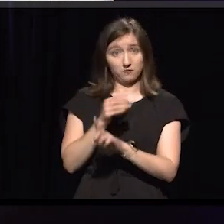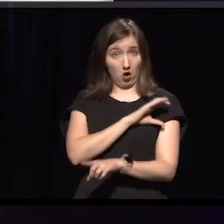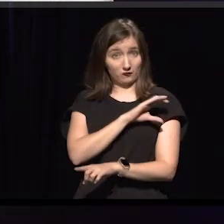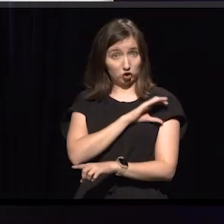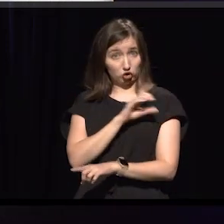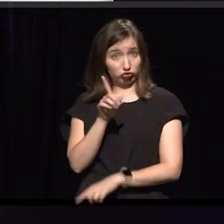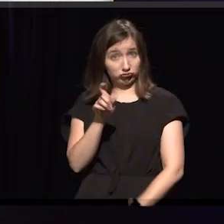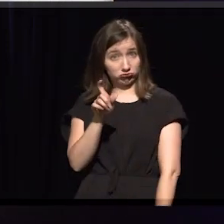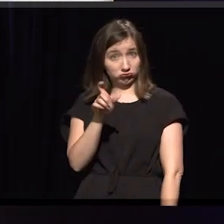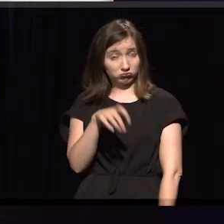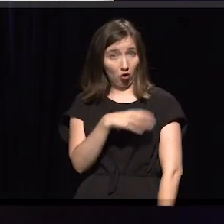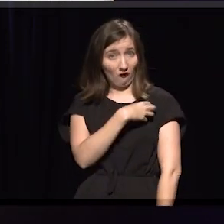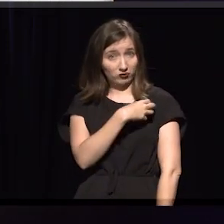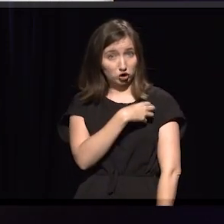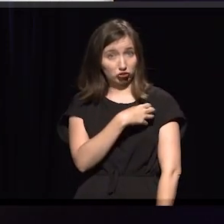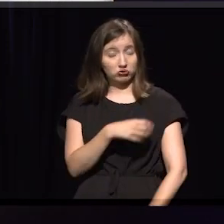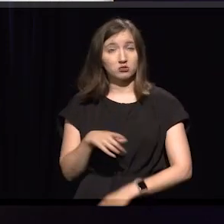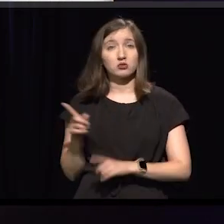So